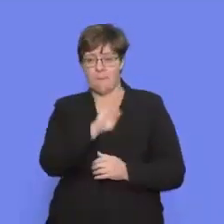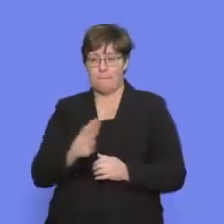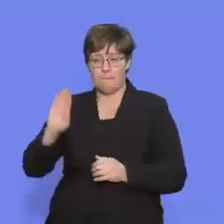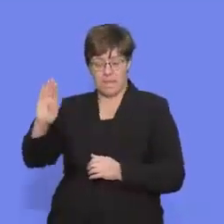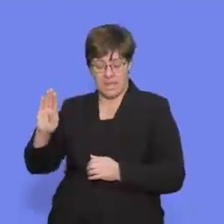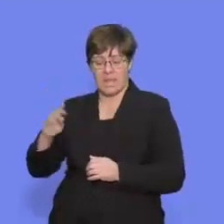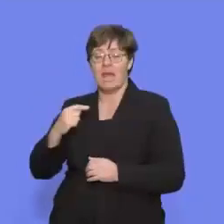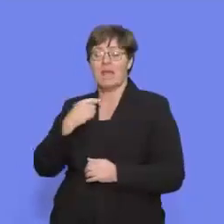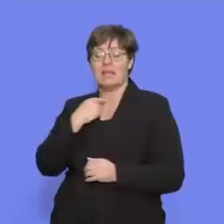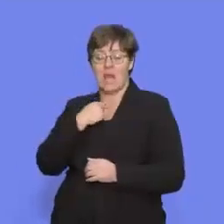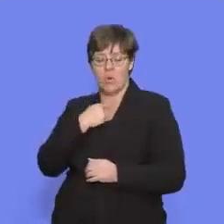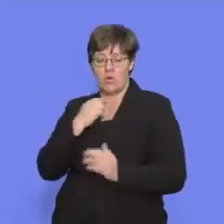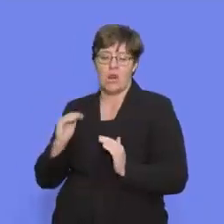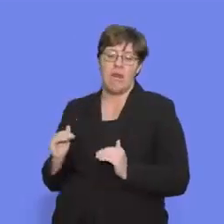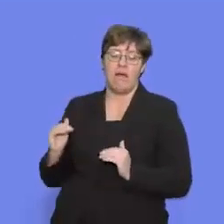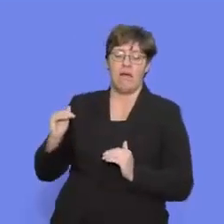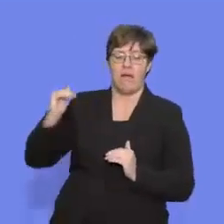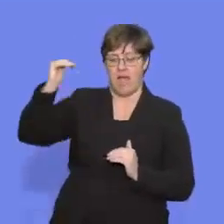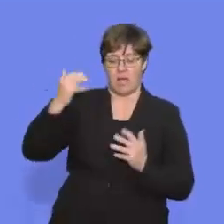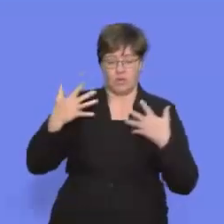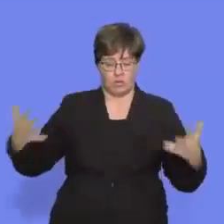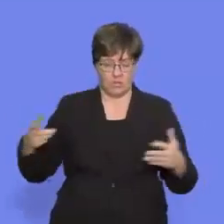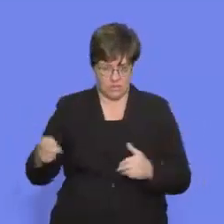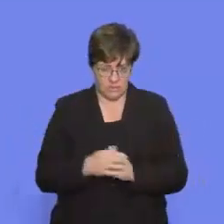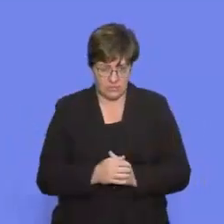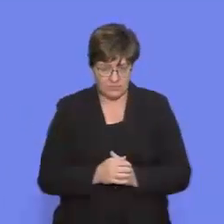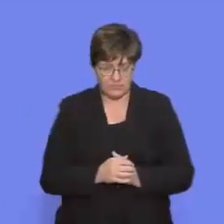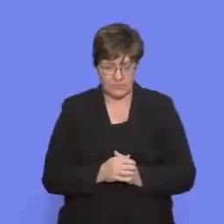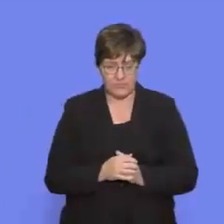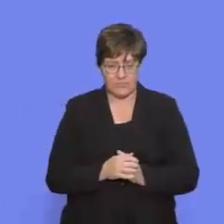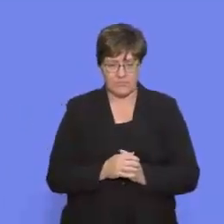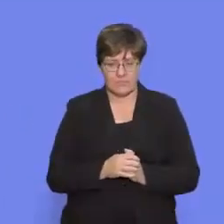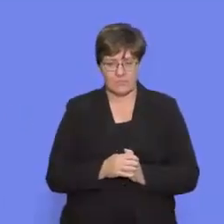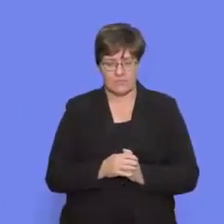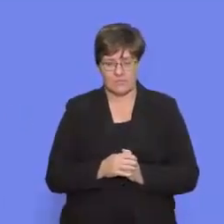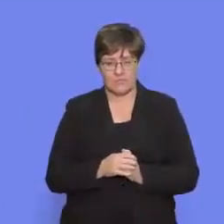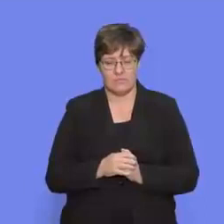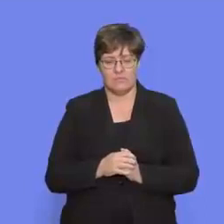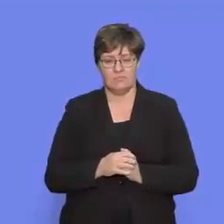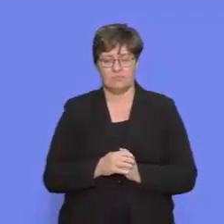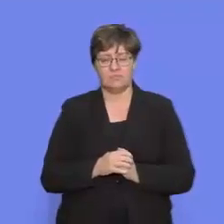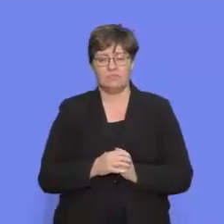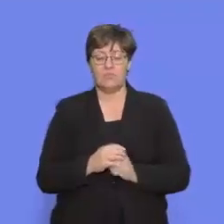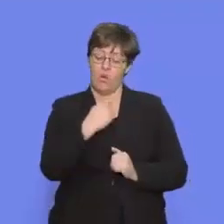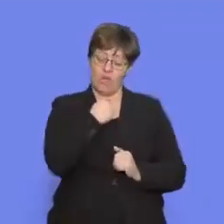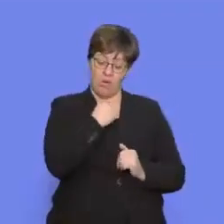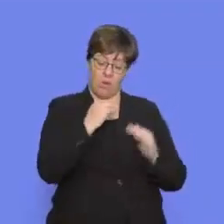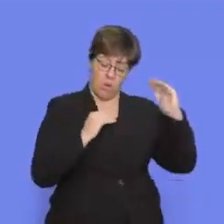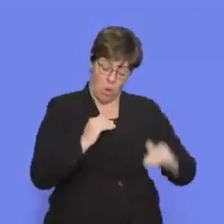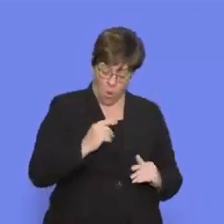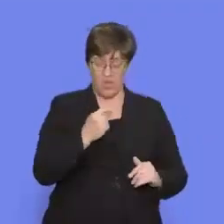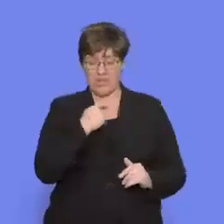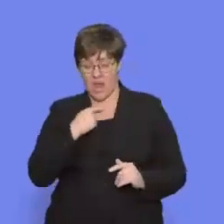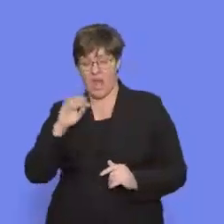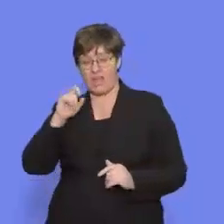thyroxine level being high. So what is going to happen if this happens? Here now,